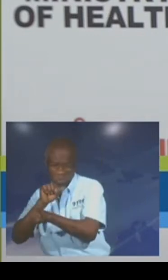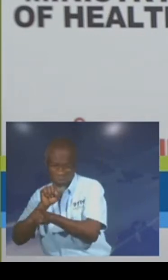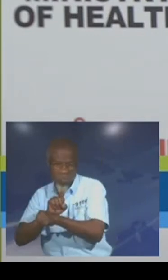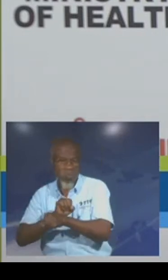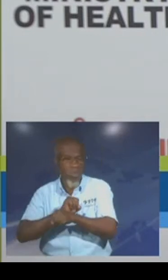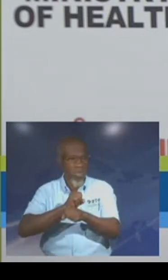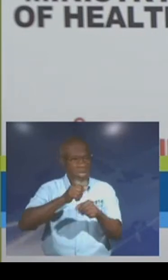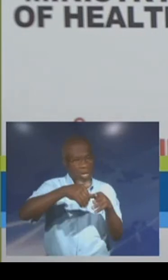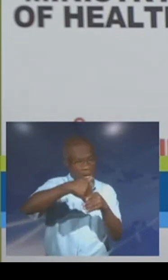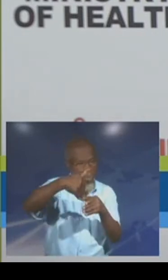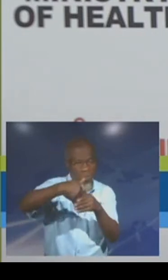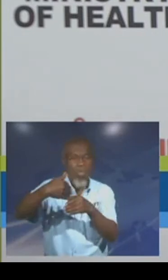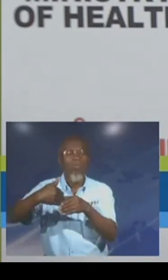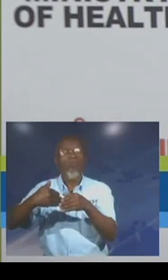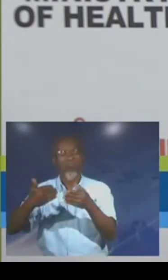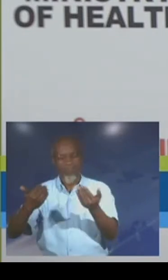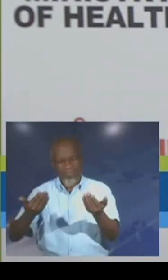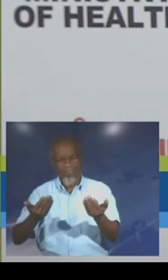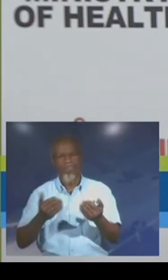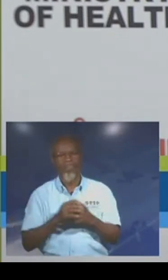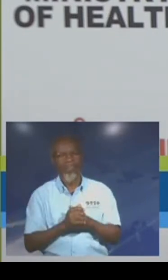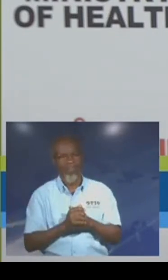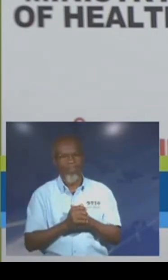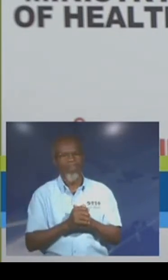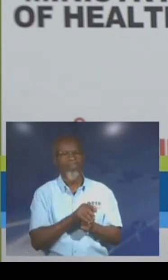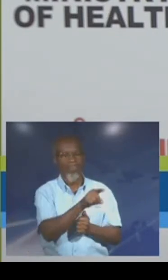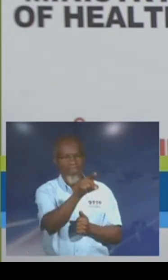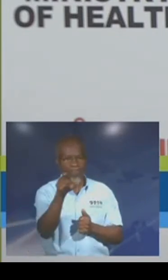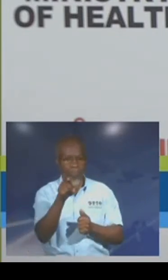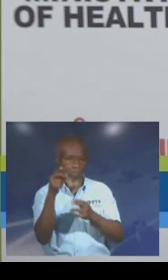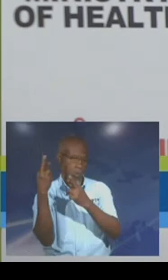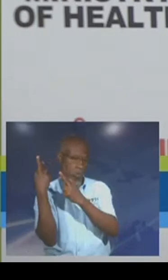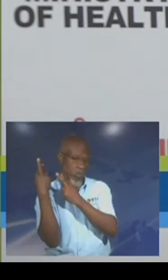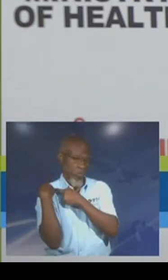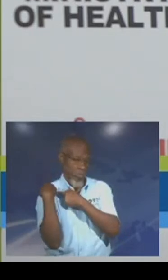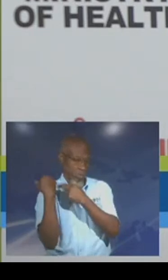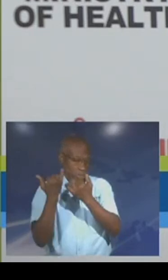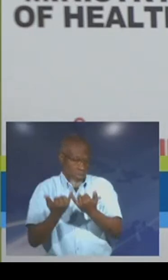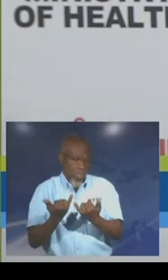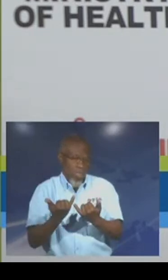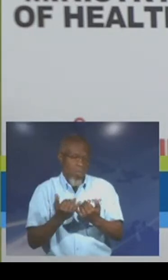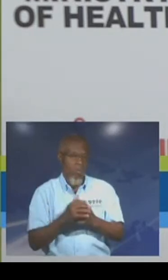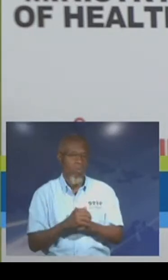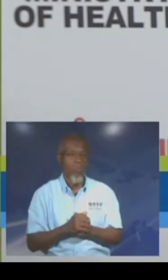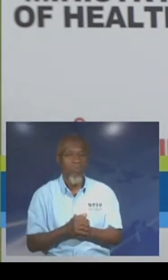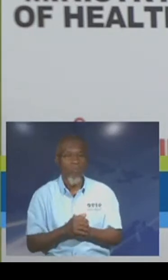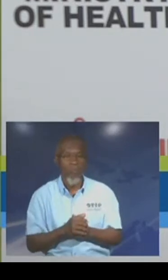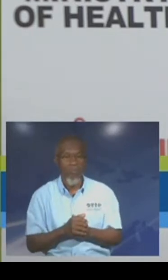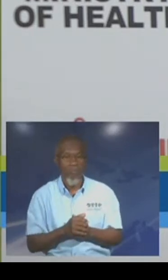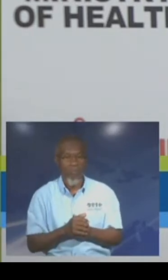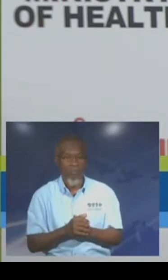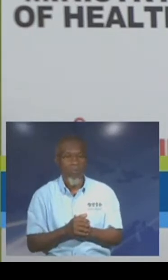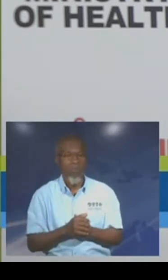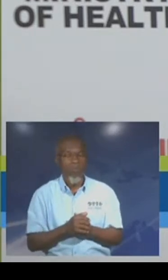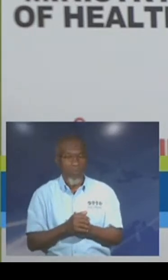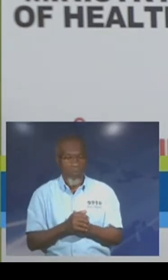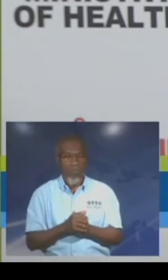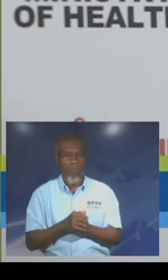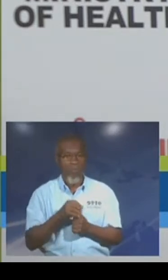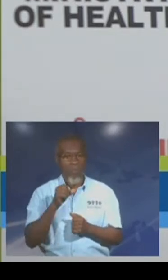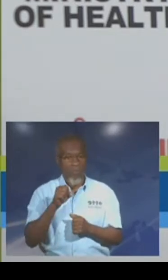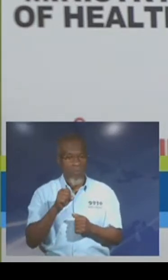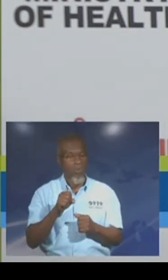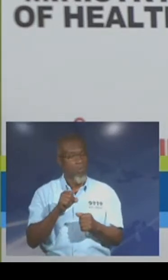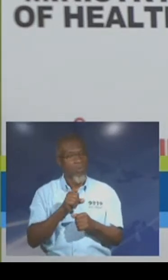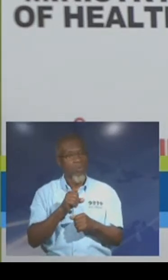Mitigation strategies are now squarely in the hands of the public, even though most or all public